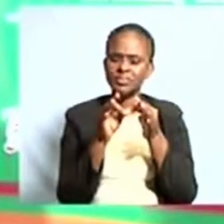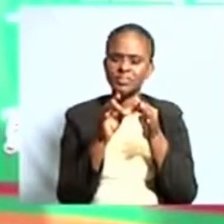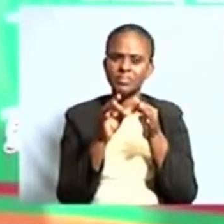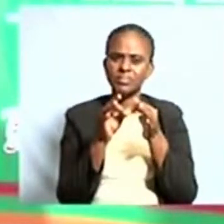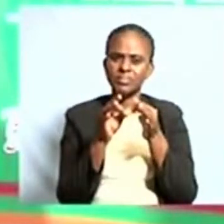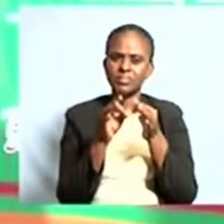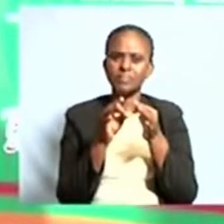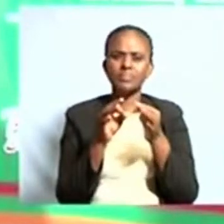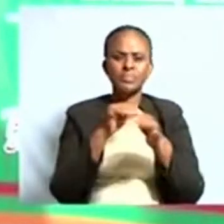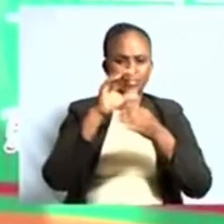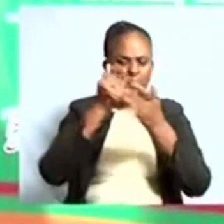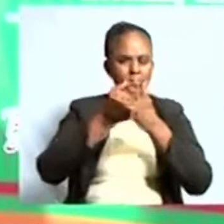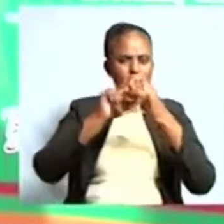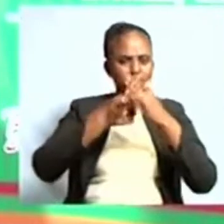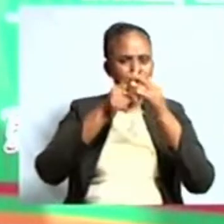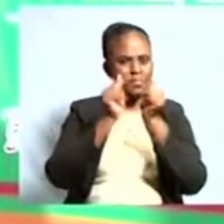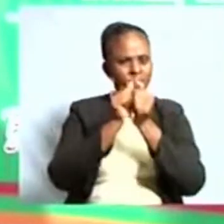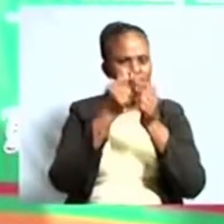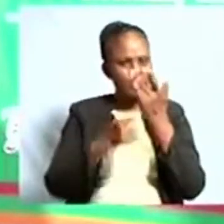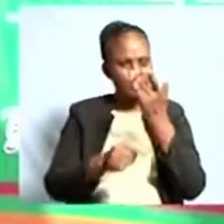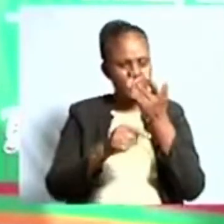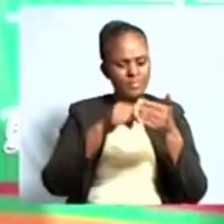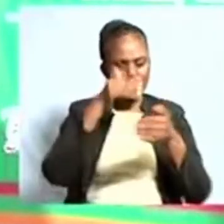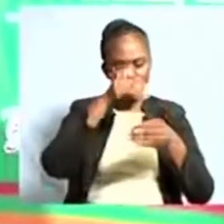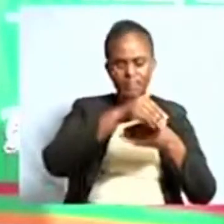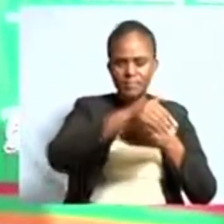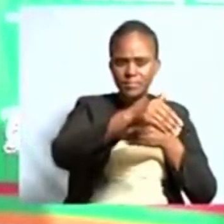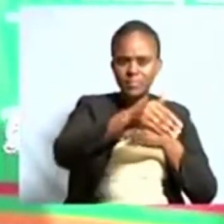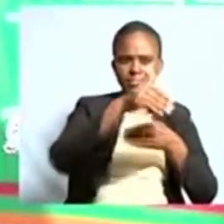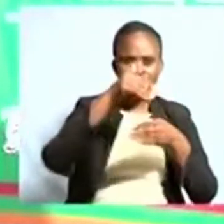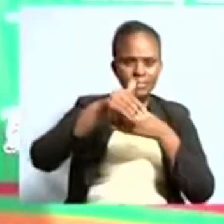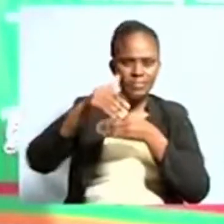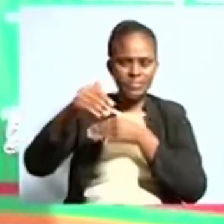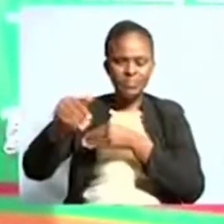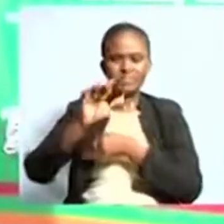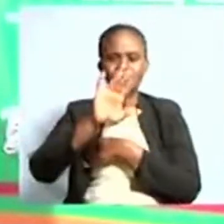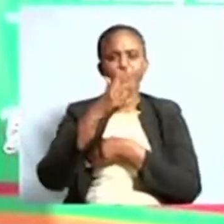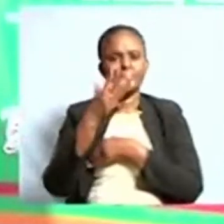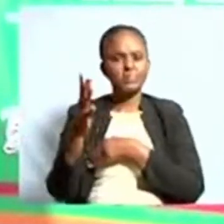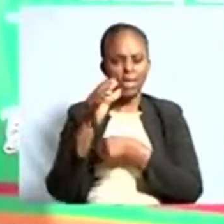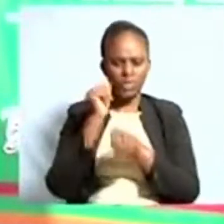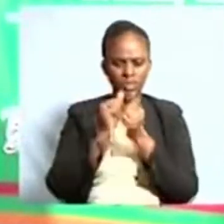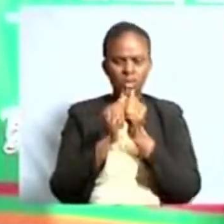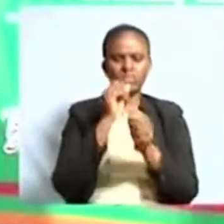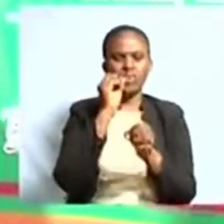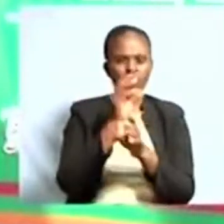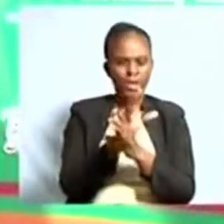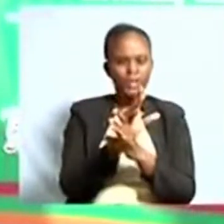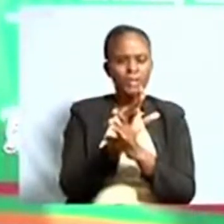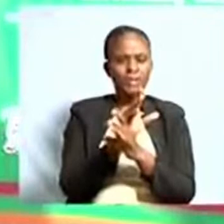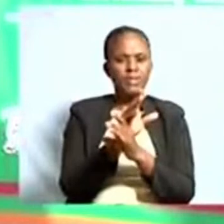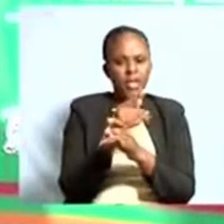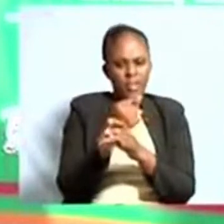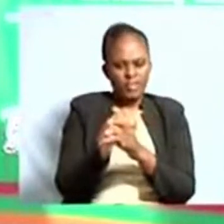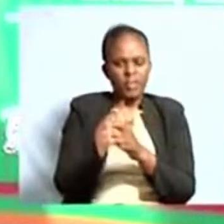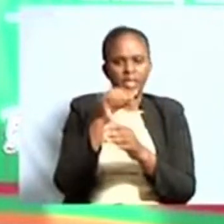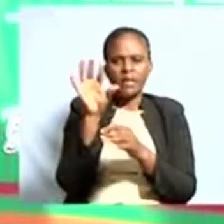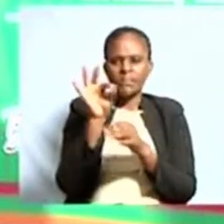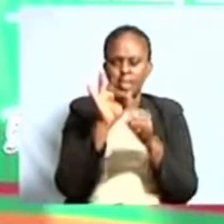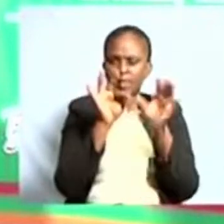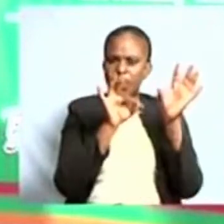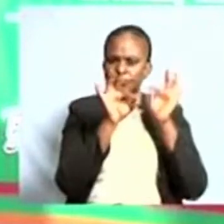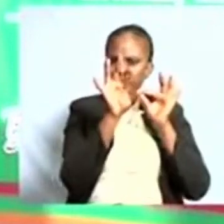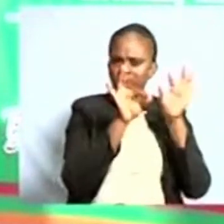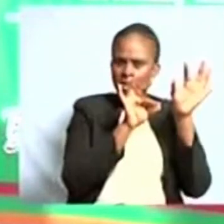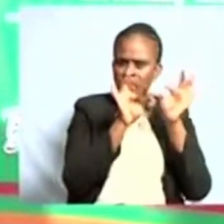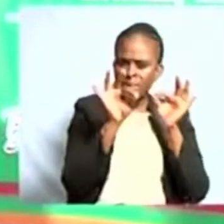it all starts with registering, one, your product, which is already registered. I just pick. Then, is